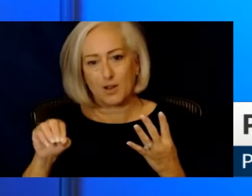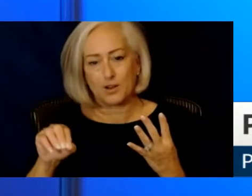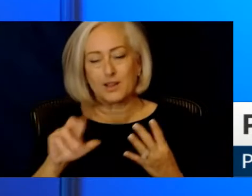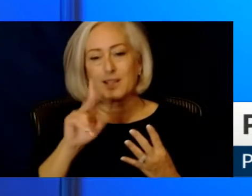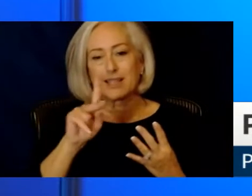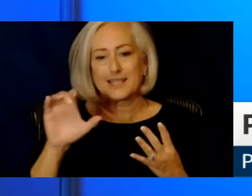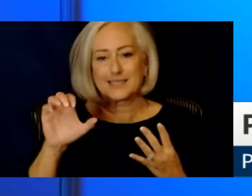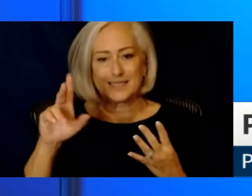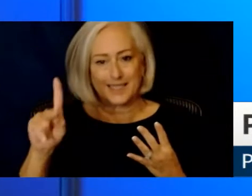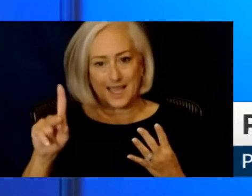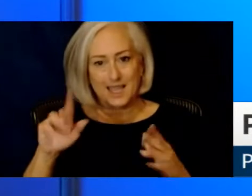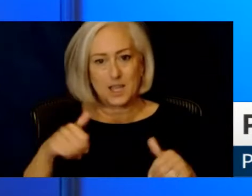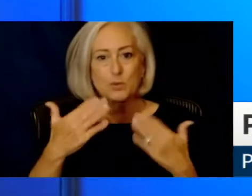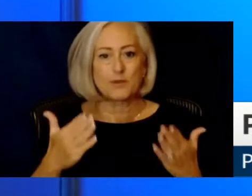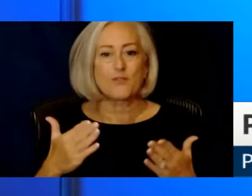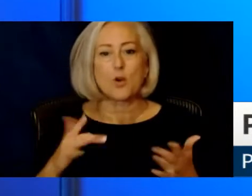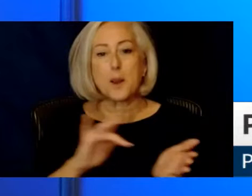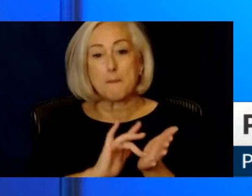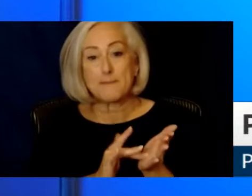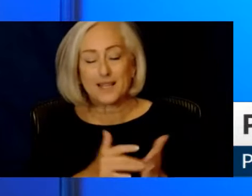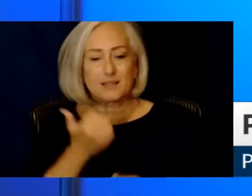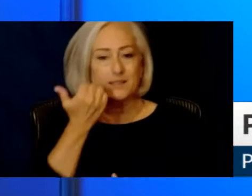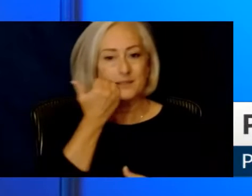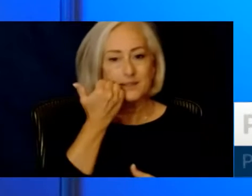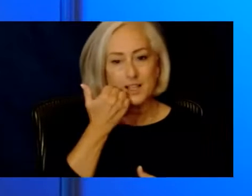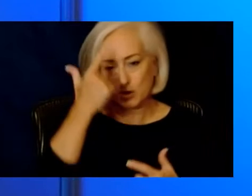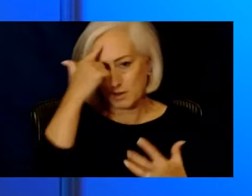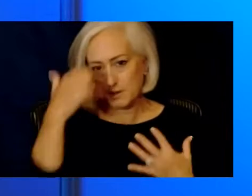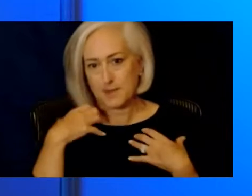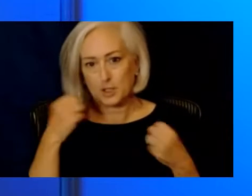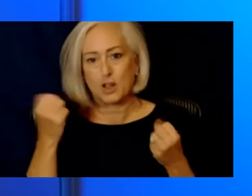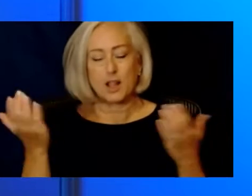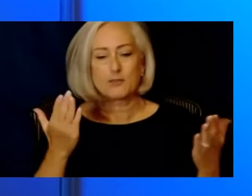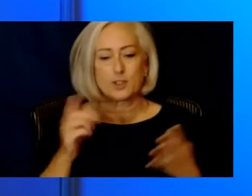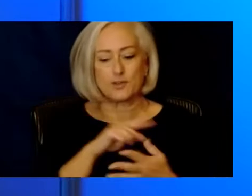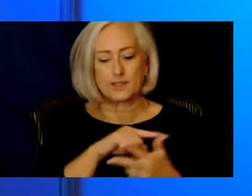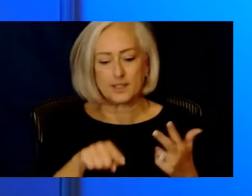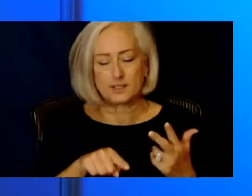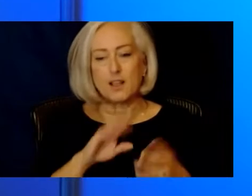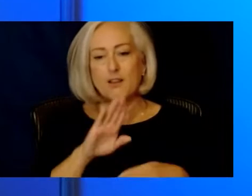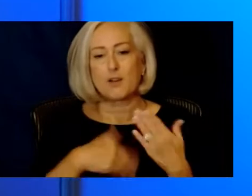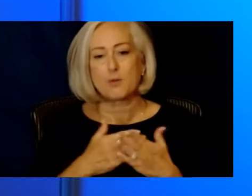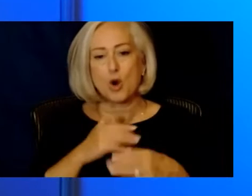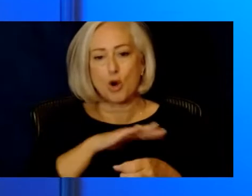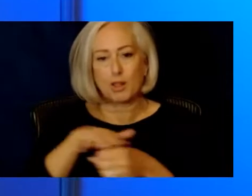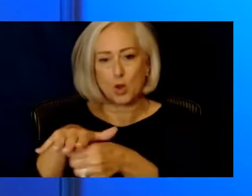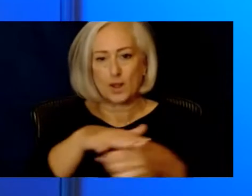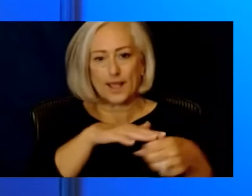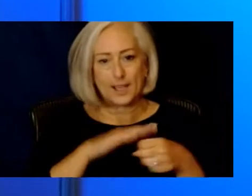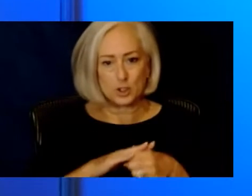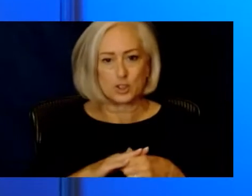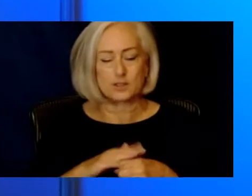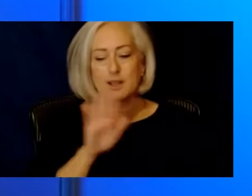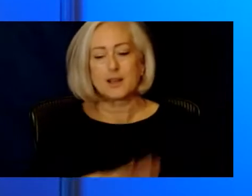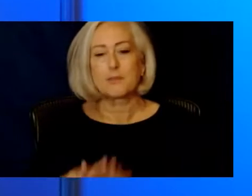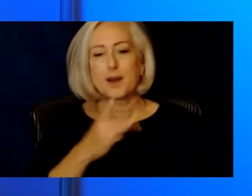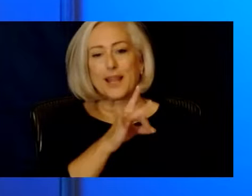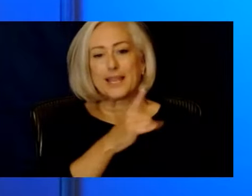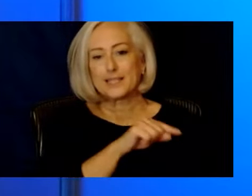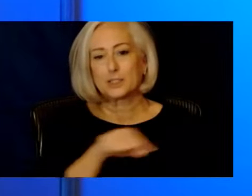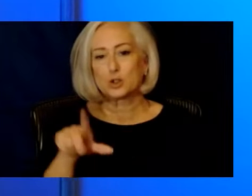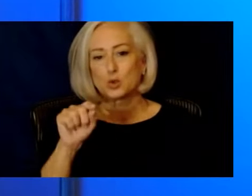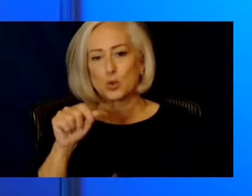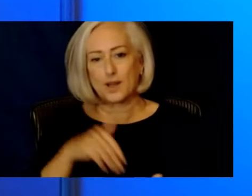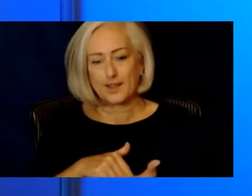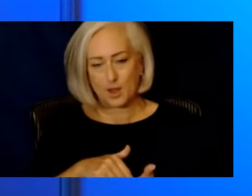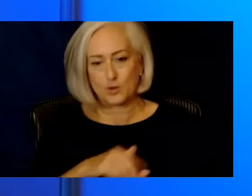medical, dental, and behavioral health services through all of those locations to about 18 to 20,000 patients. We take all